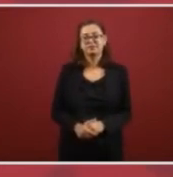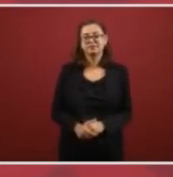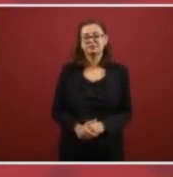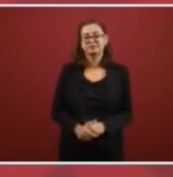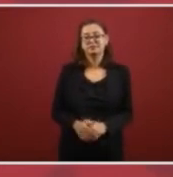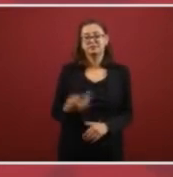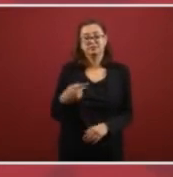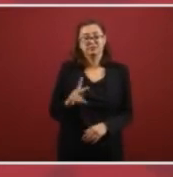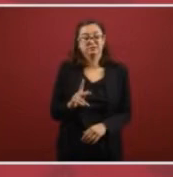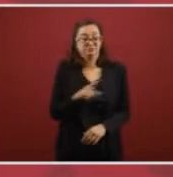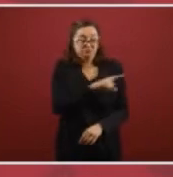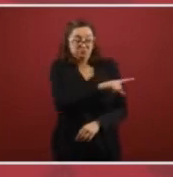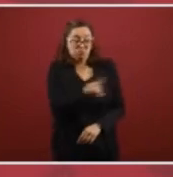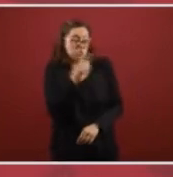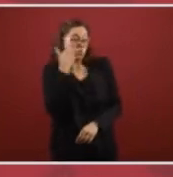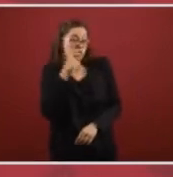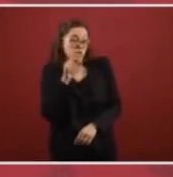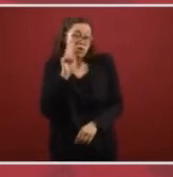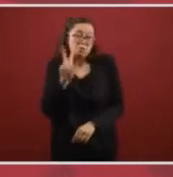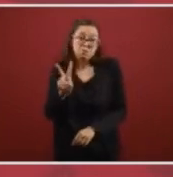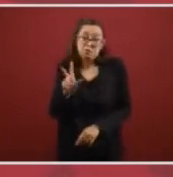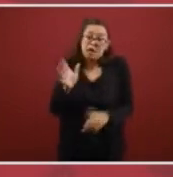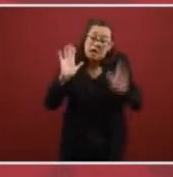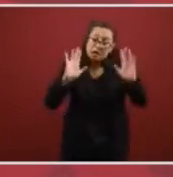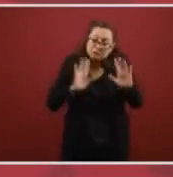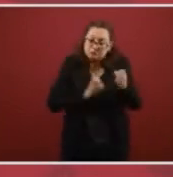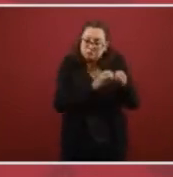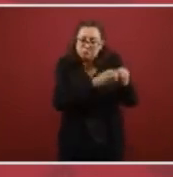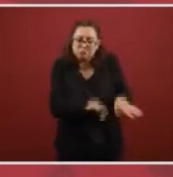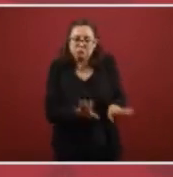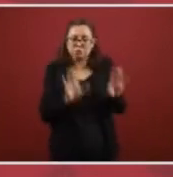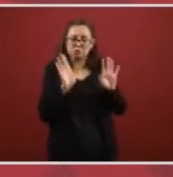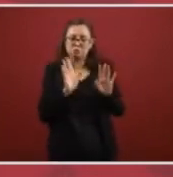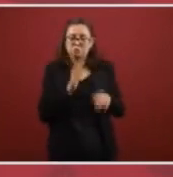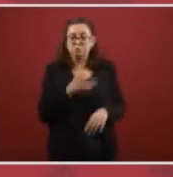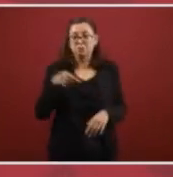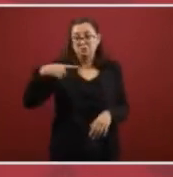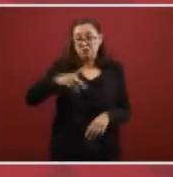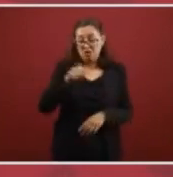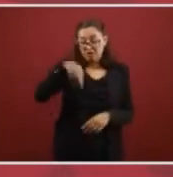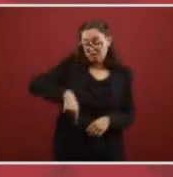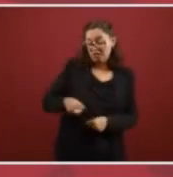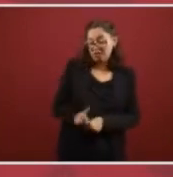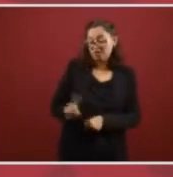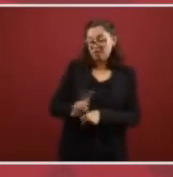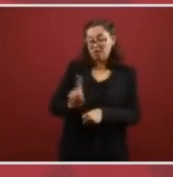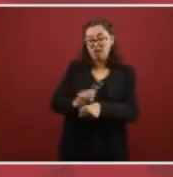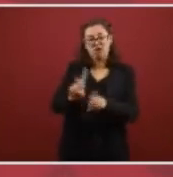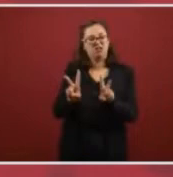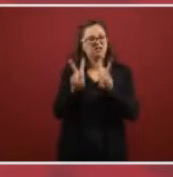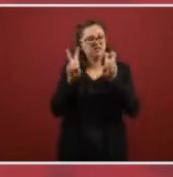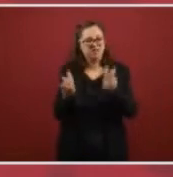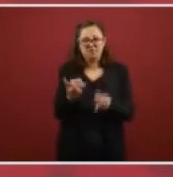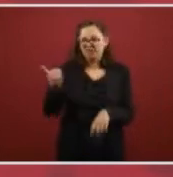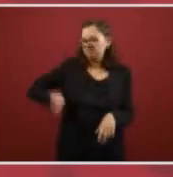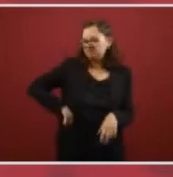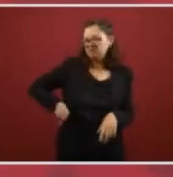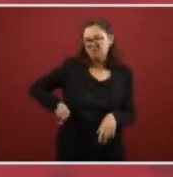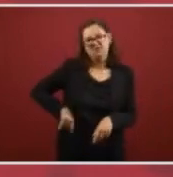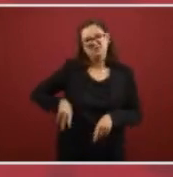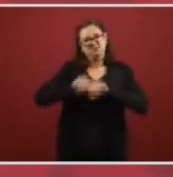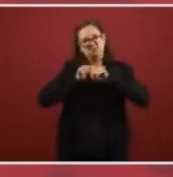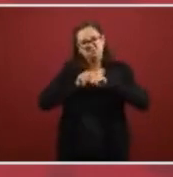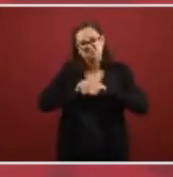But that's on you if you miss it out, because there's some interesting things that are happening.